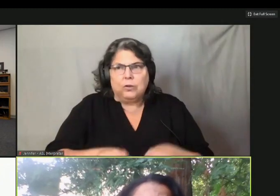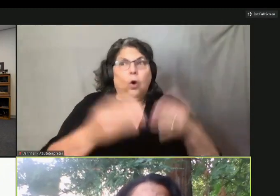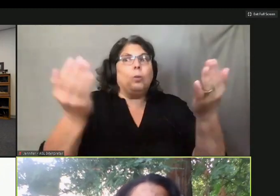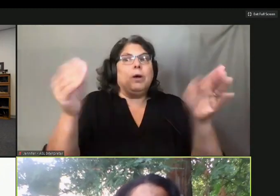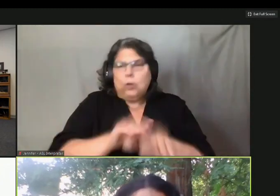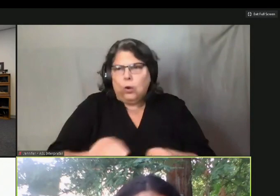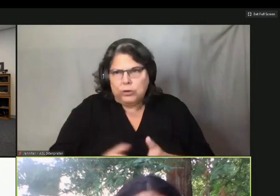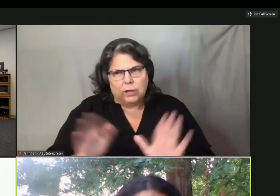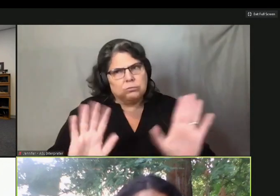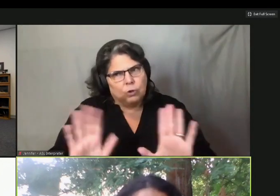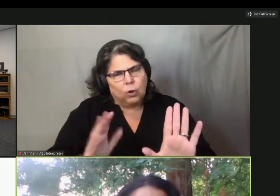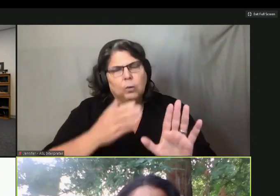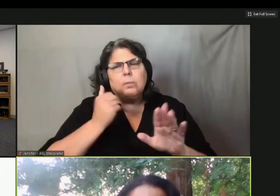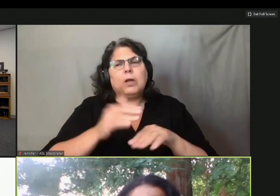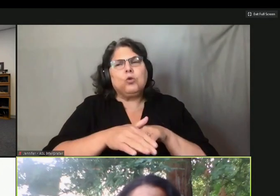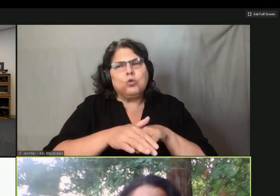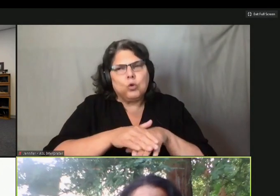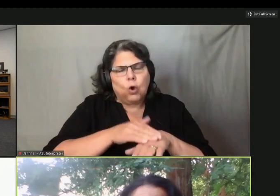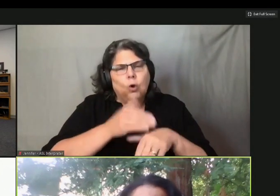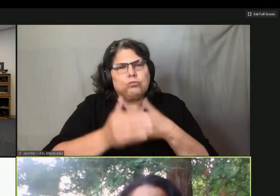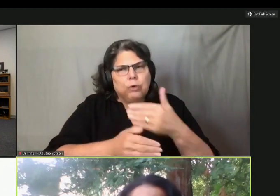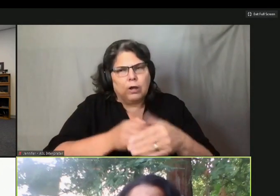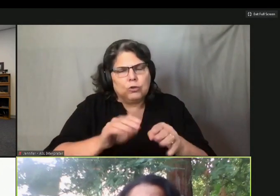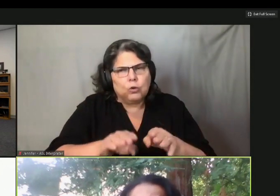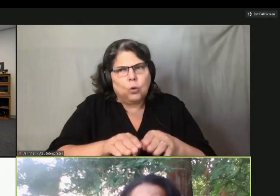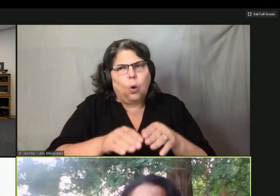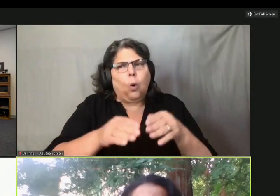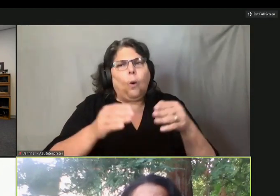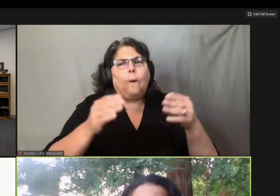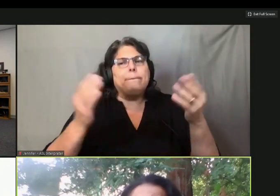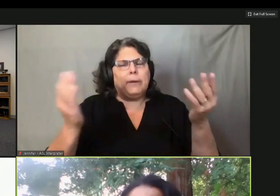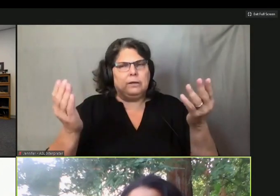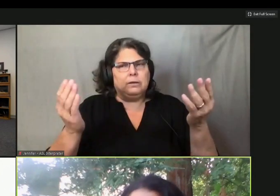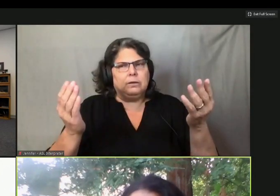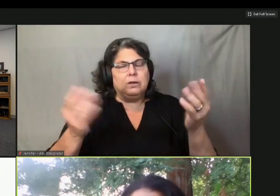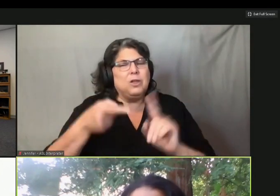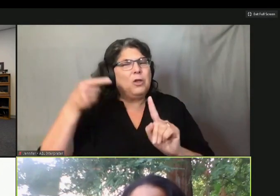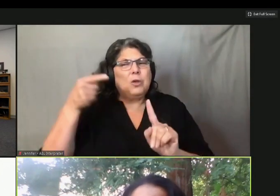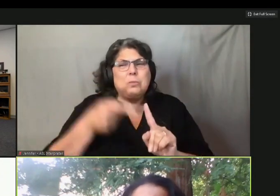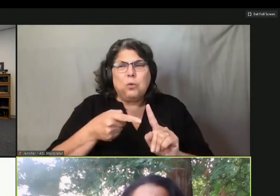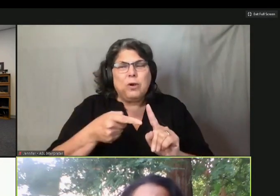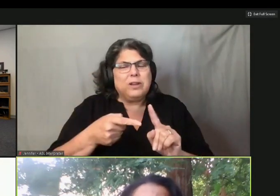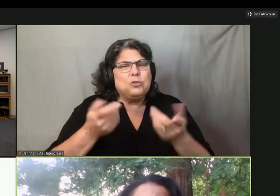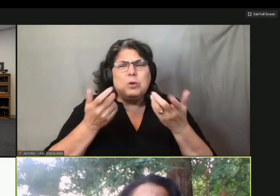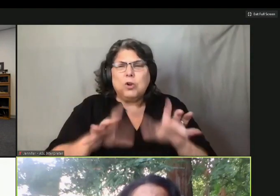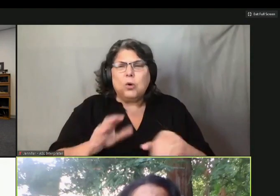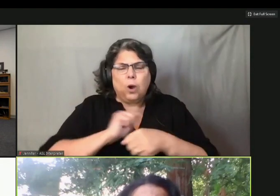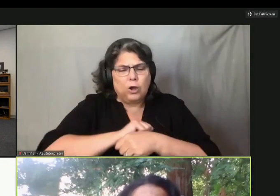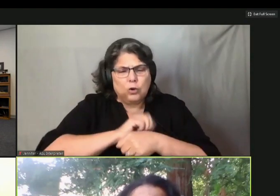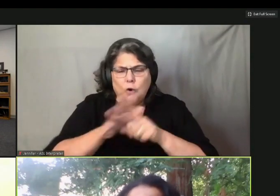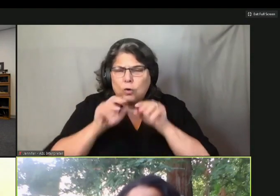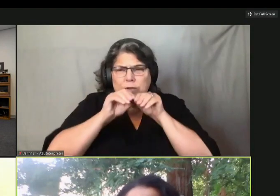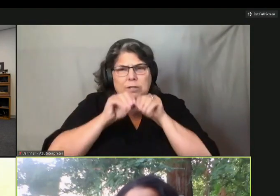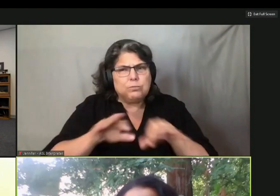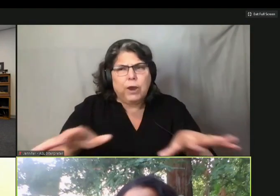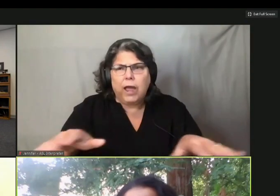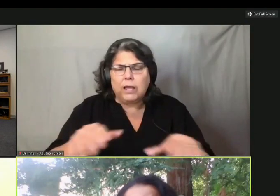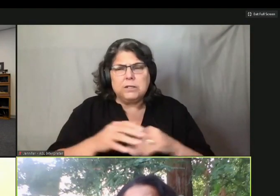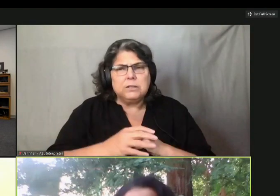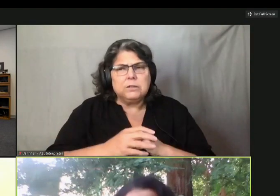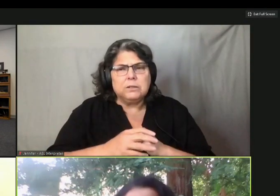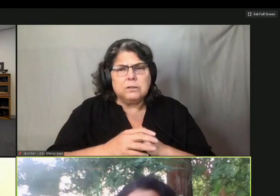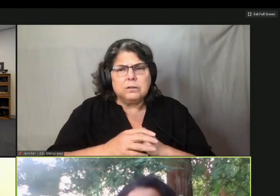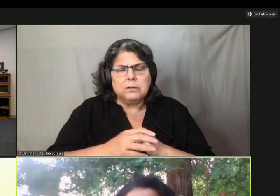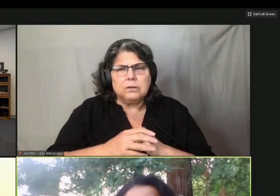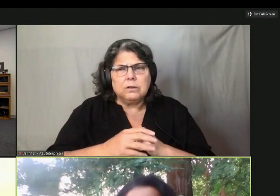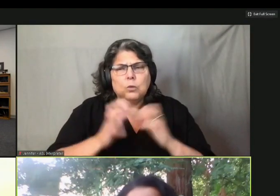The whole point of these restrictions is to limit the spread of COVID and try to protect people